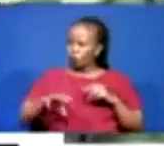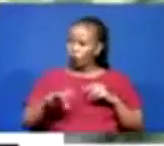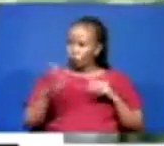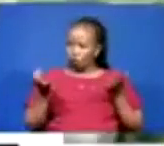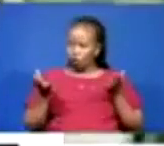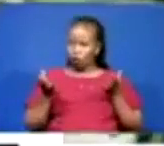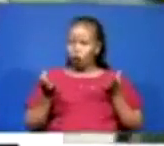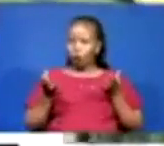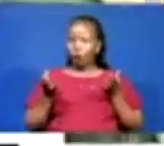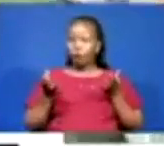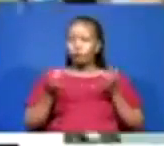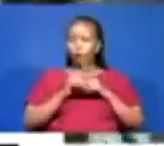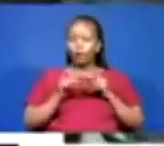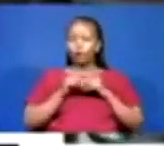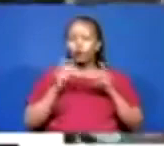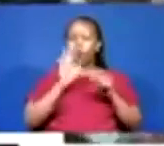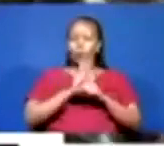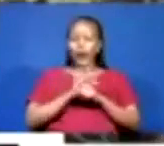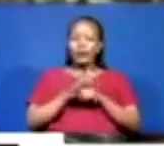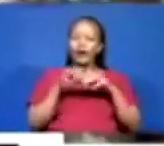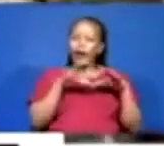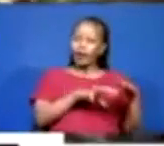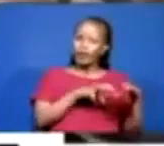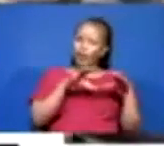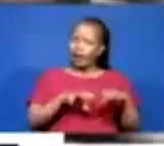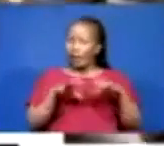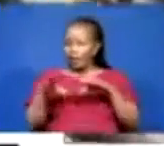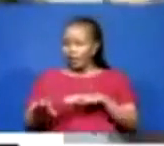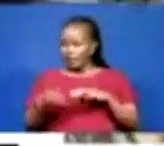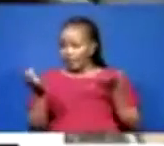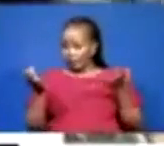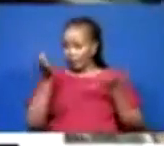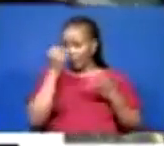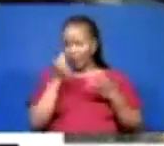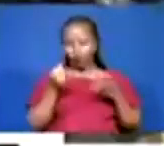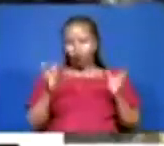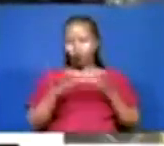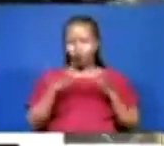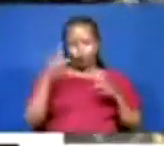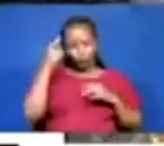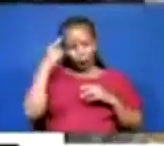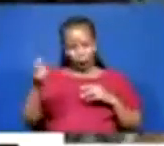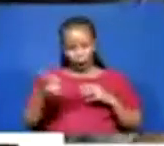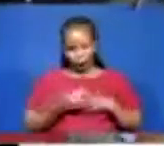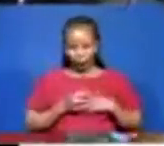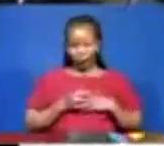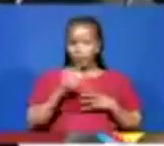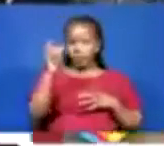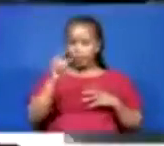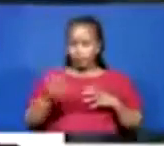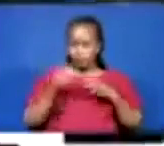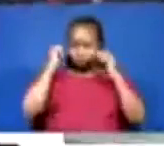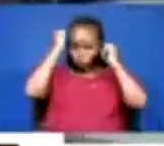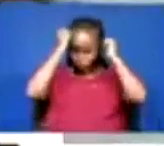wapo nateseka kwa ajili ya negative force. The regional force agreed upon by heads